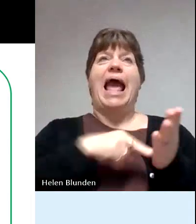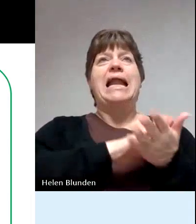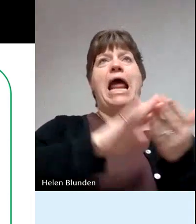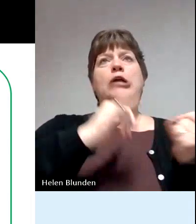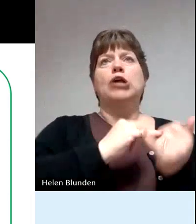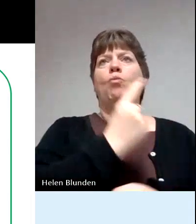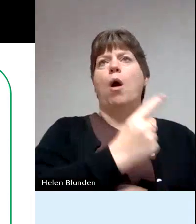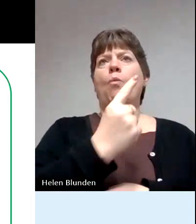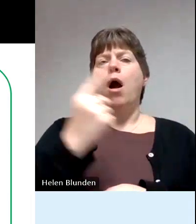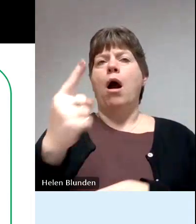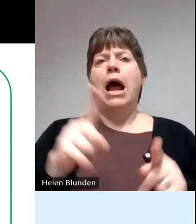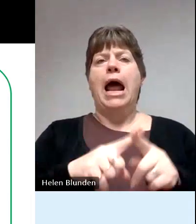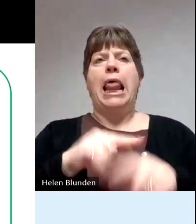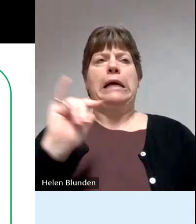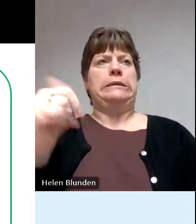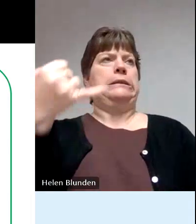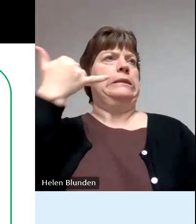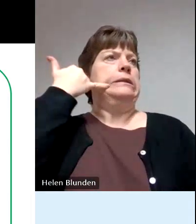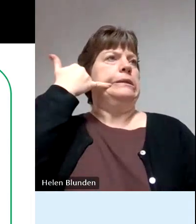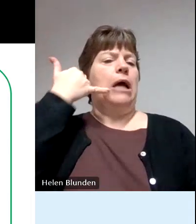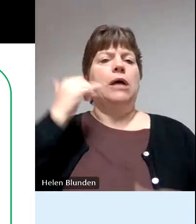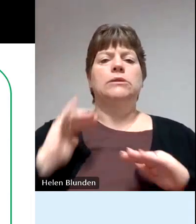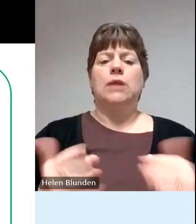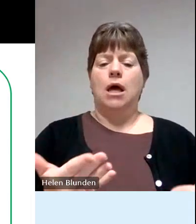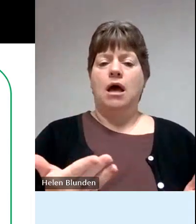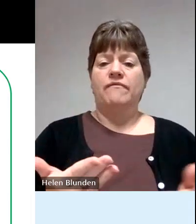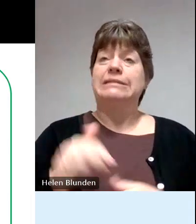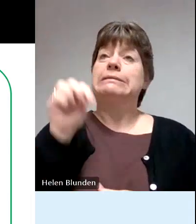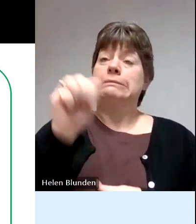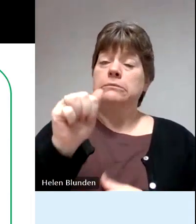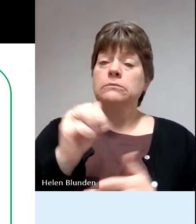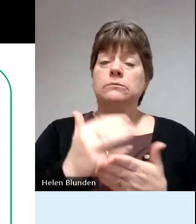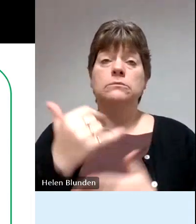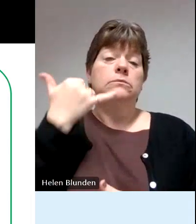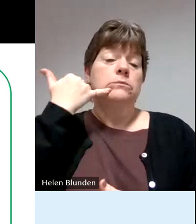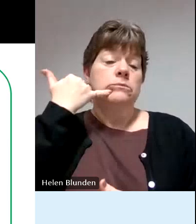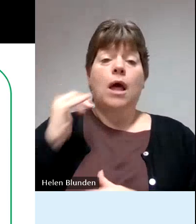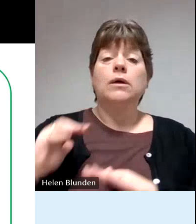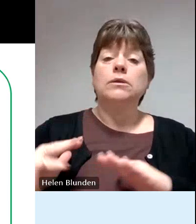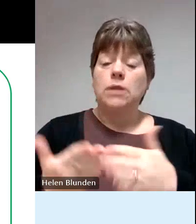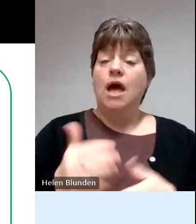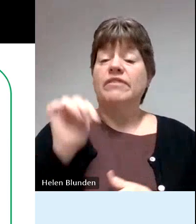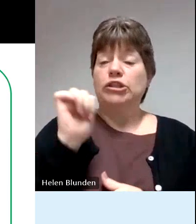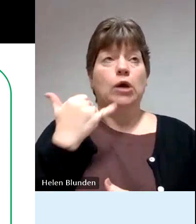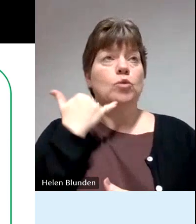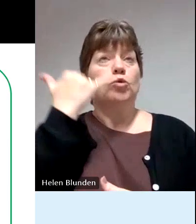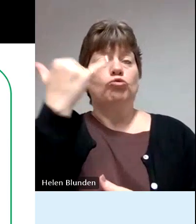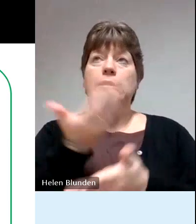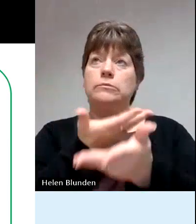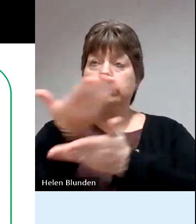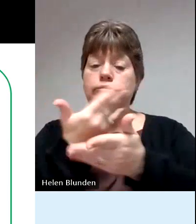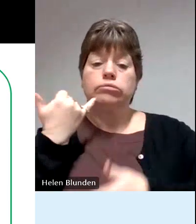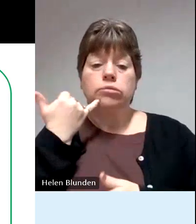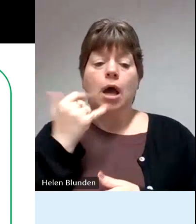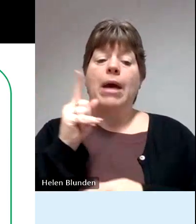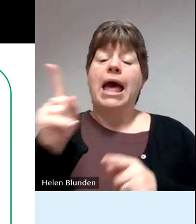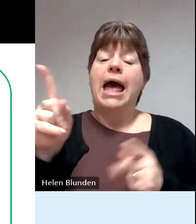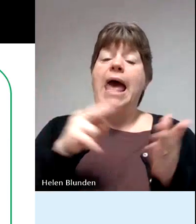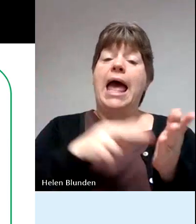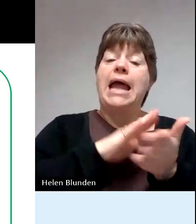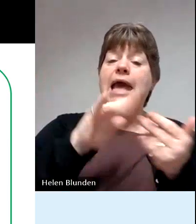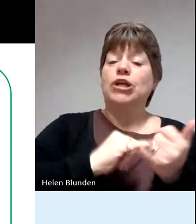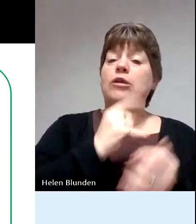as a telephony service, and indeed it continues to be a telephony service. And NHS 111